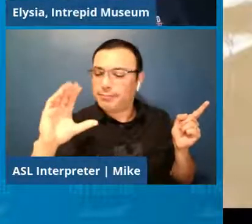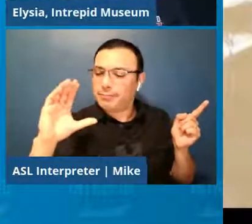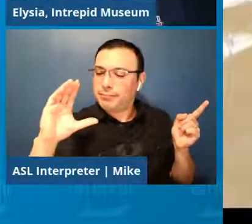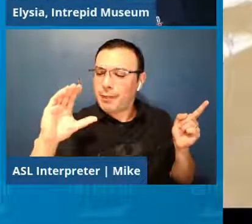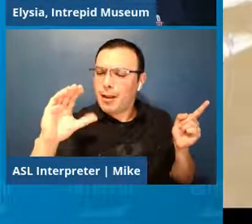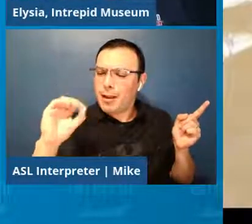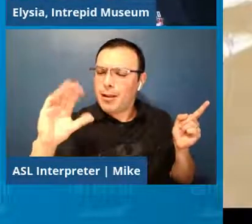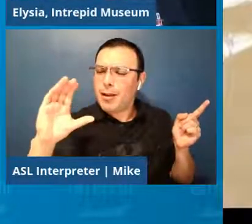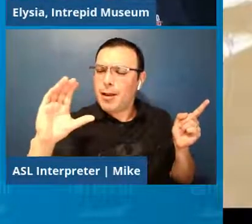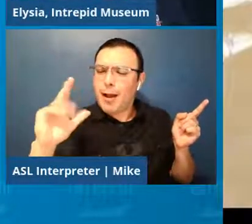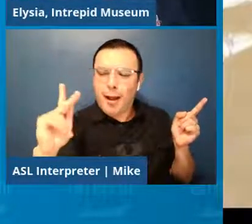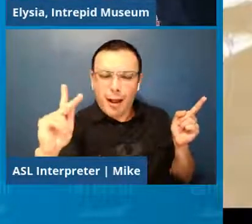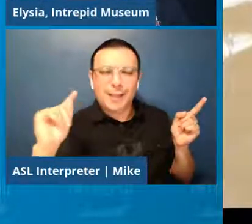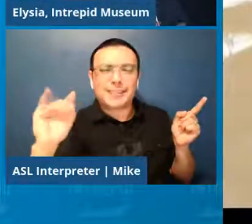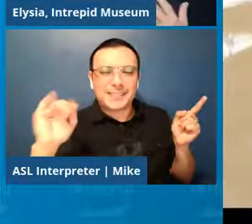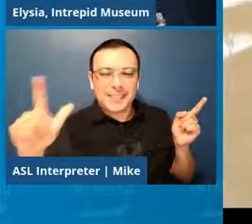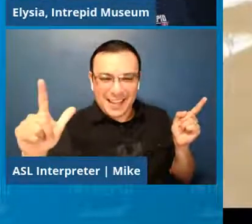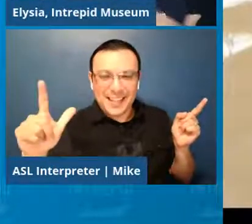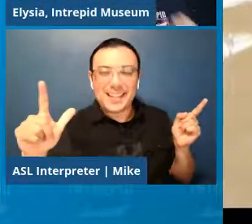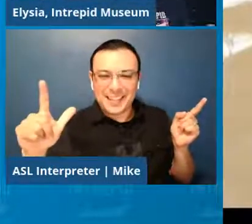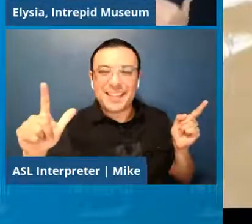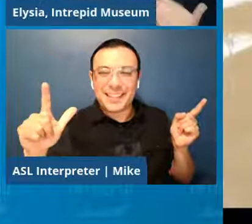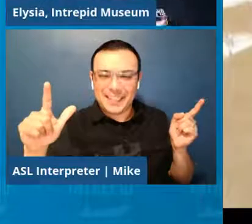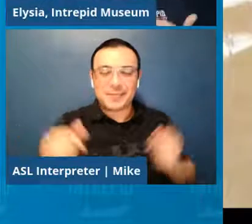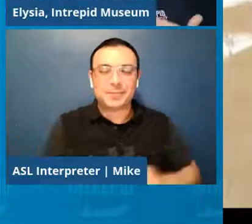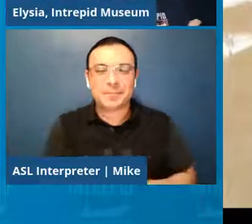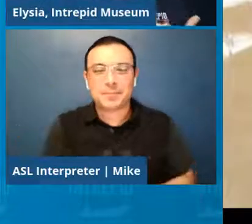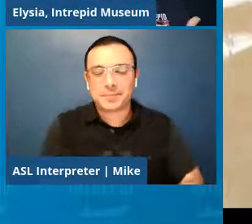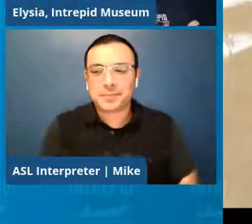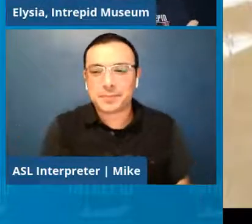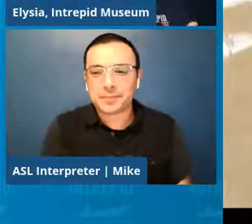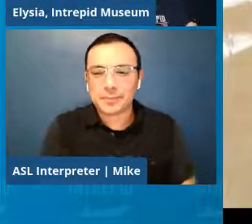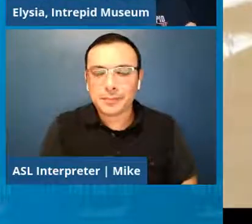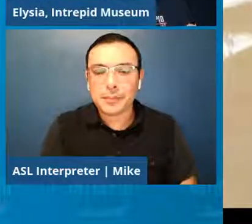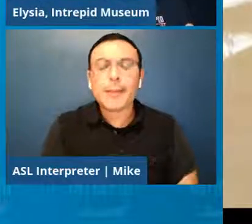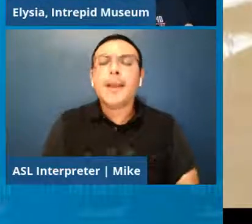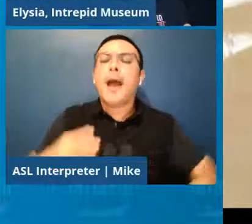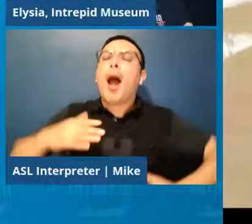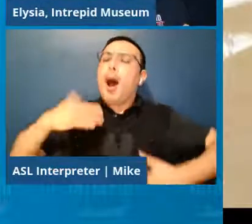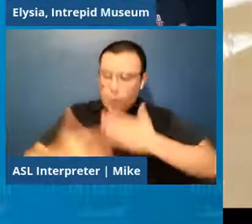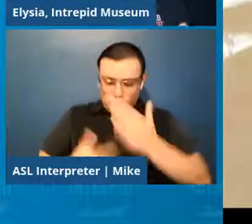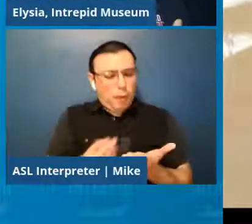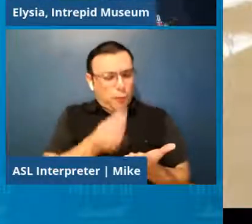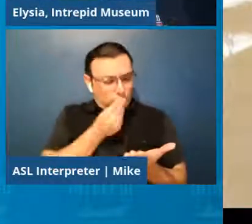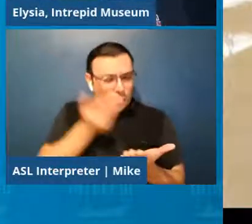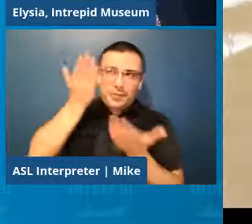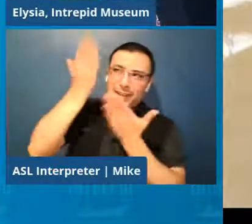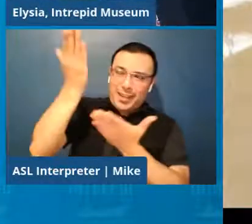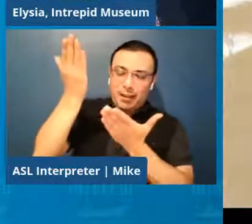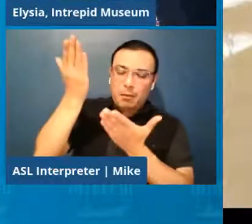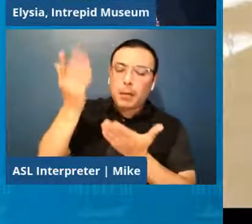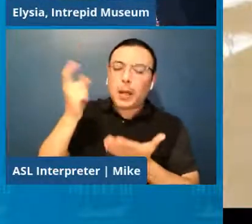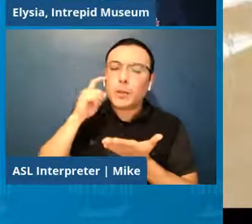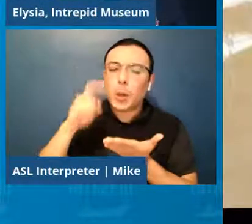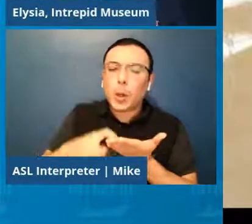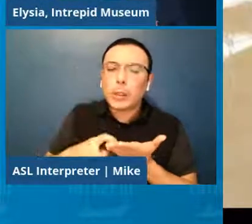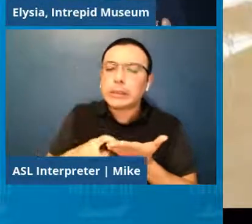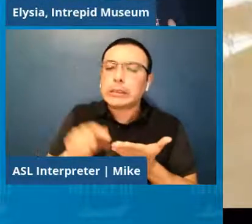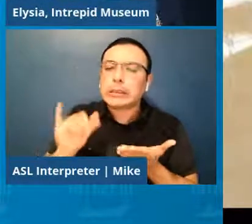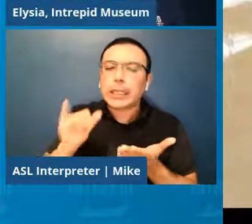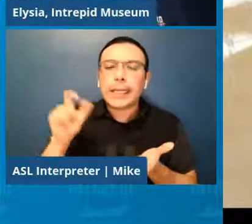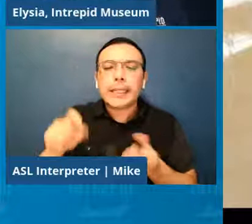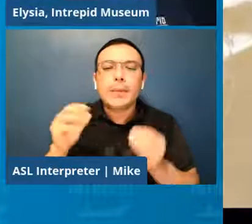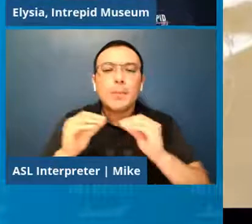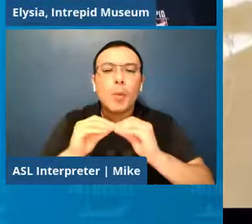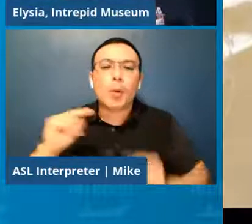they realized that food wasn't as nutritionally balanced as they had wanted originally. And also the food preparation, it took